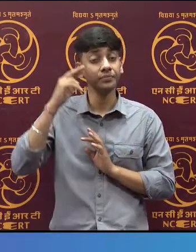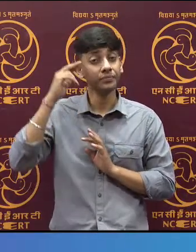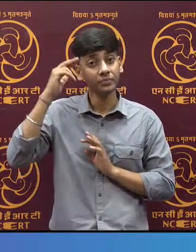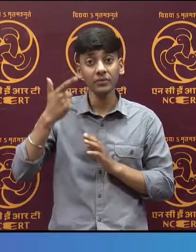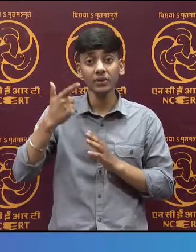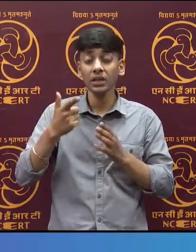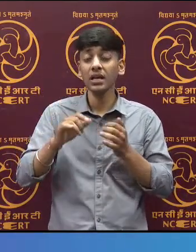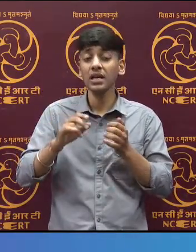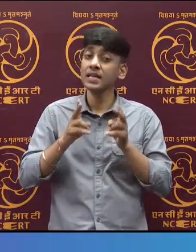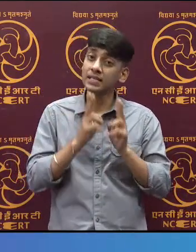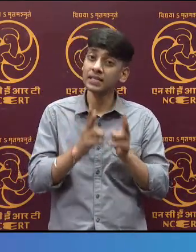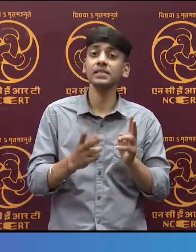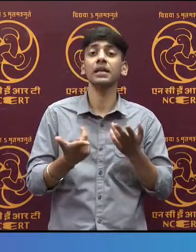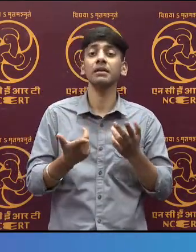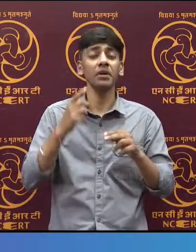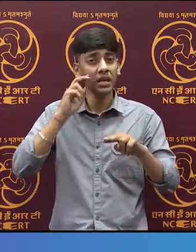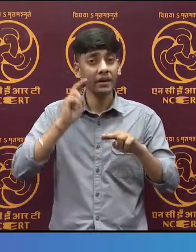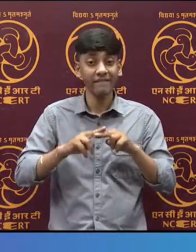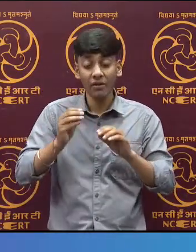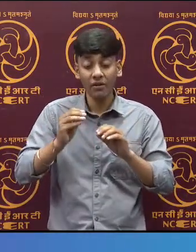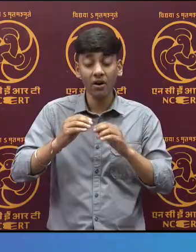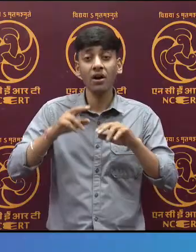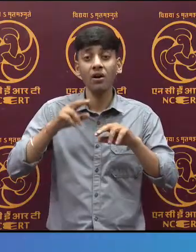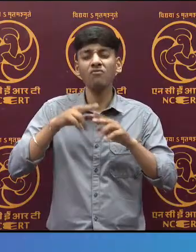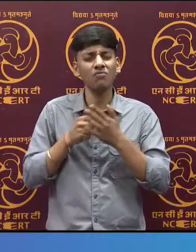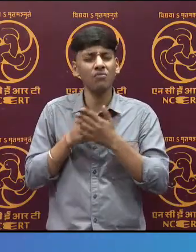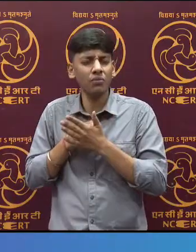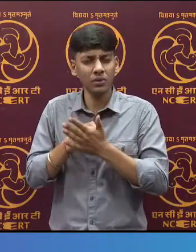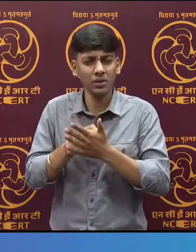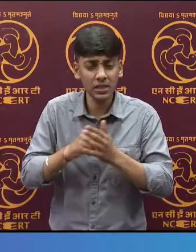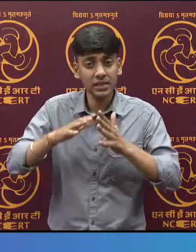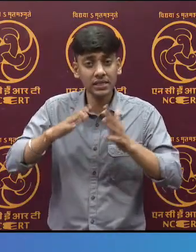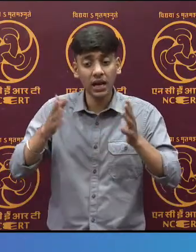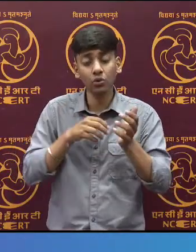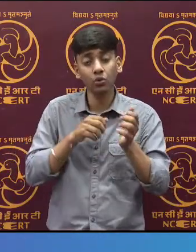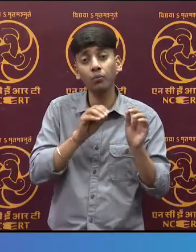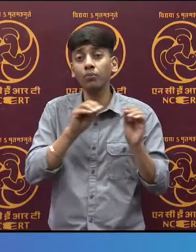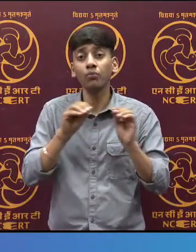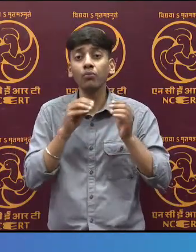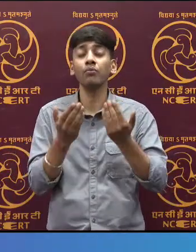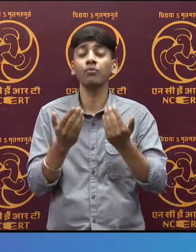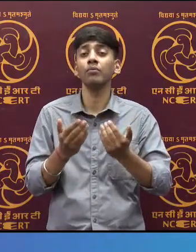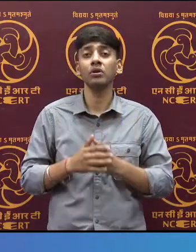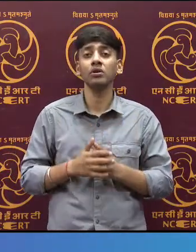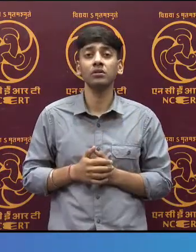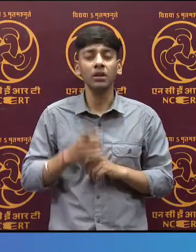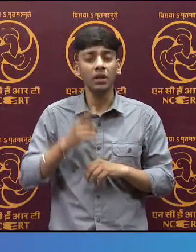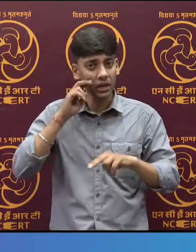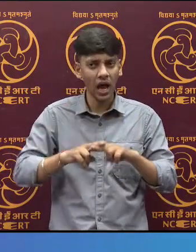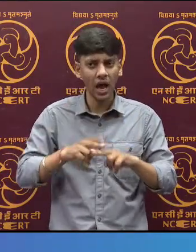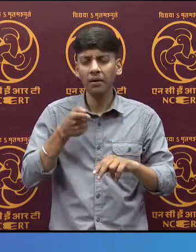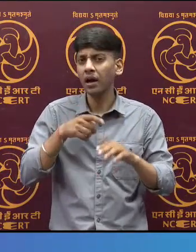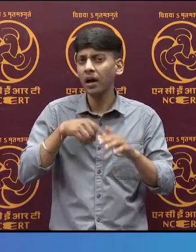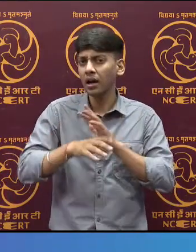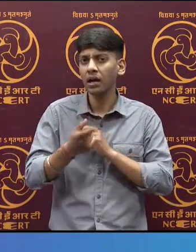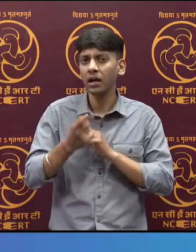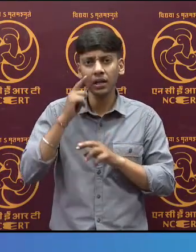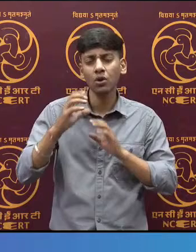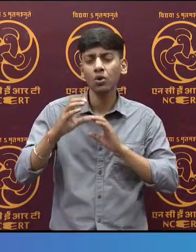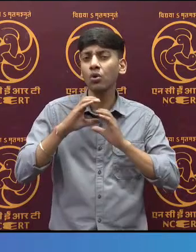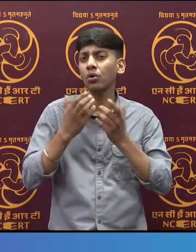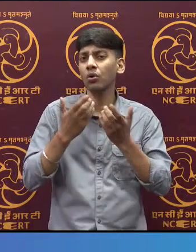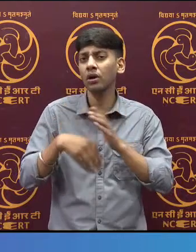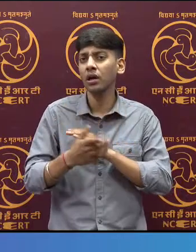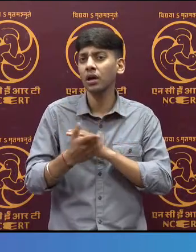static at our places. You are not attracted towards me and I am not attracted towards you. Exactly. But here we are talking about not about the